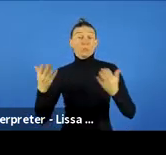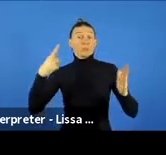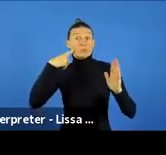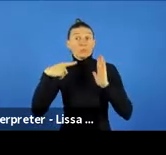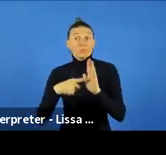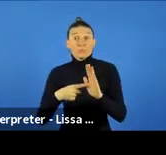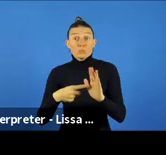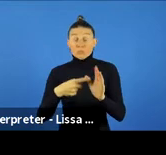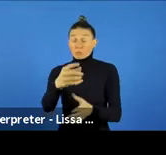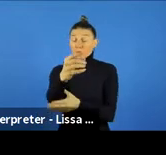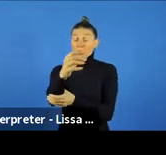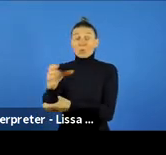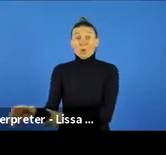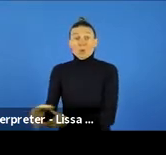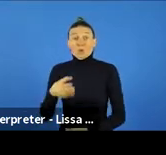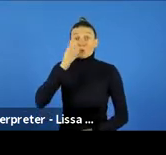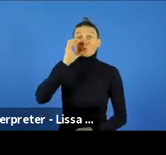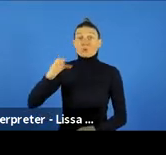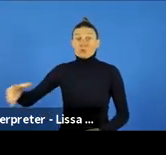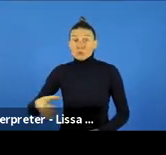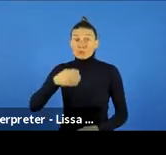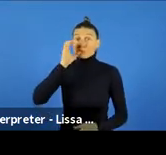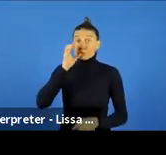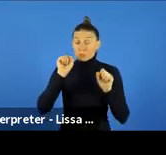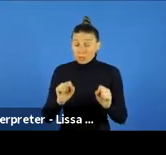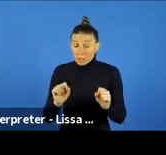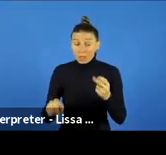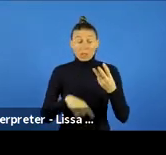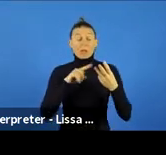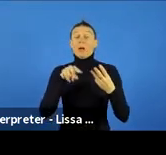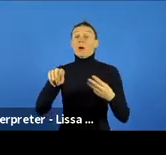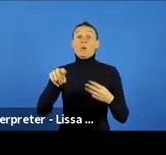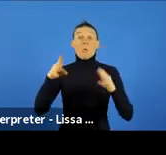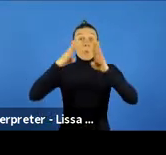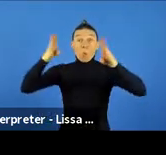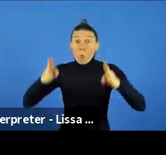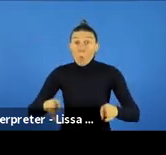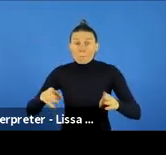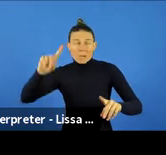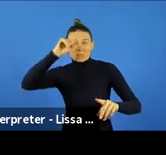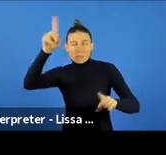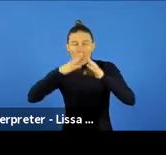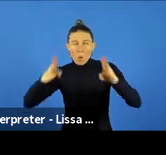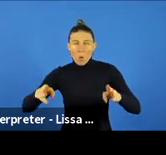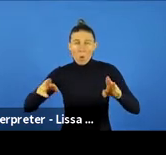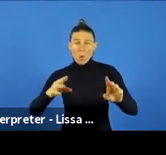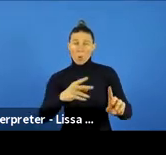drink by yourself again, or your smart home in order to control the TV or the lights in your home.